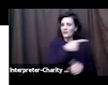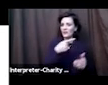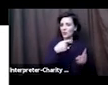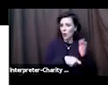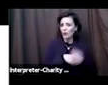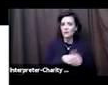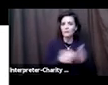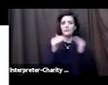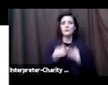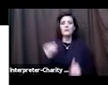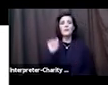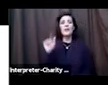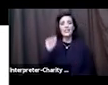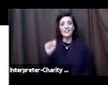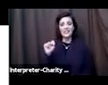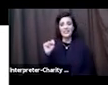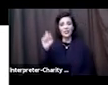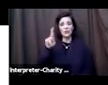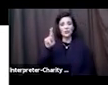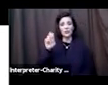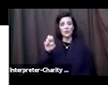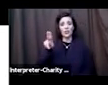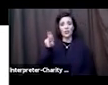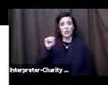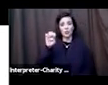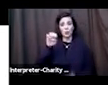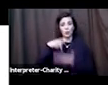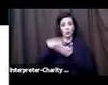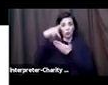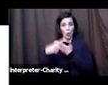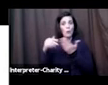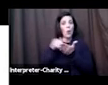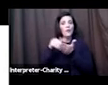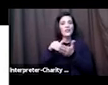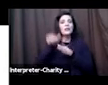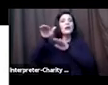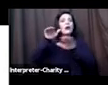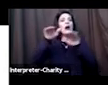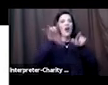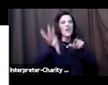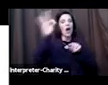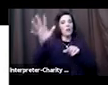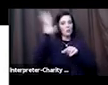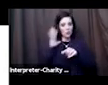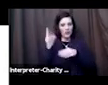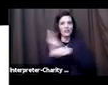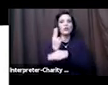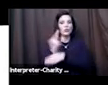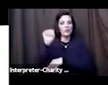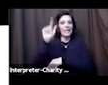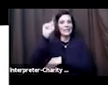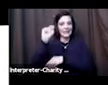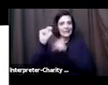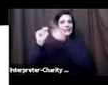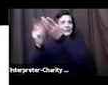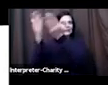reuse program, where we can often find previously owned AT and get it into the hands of people